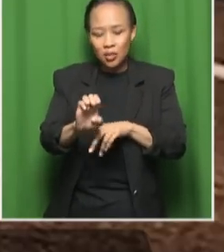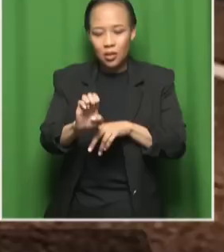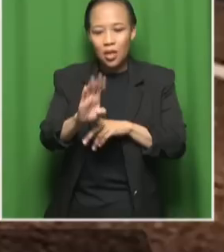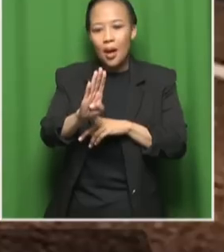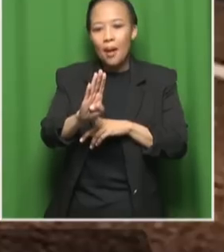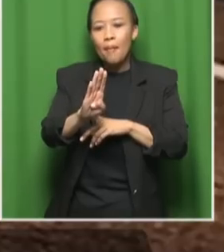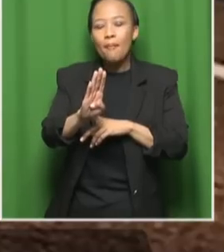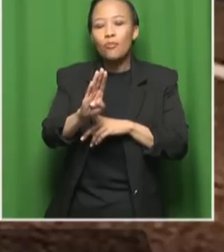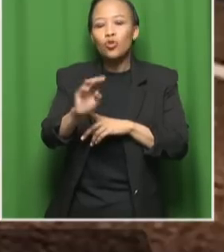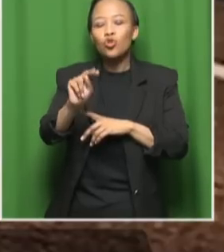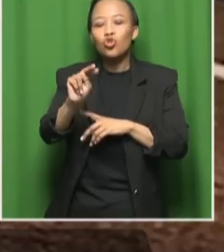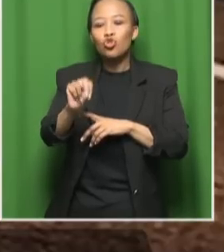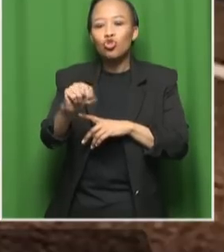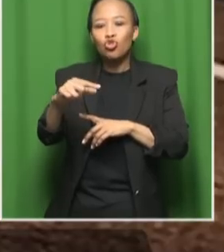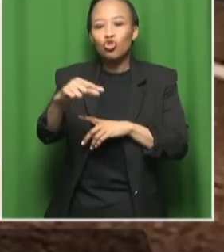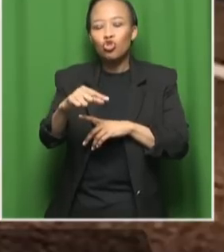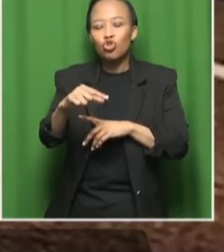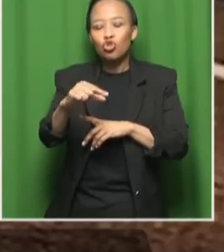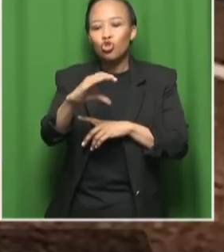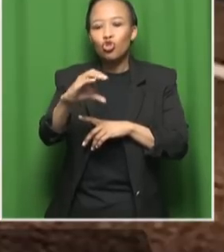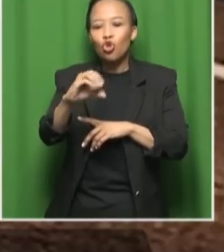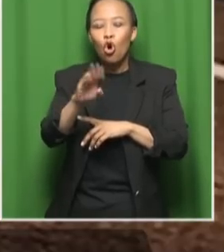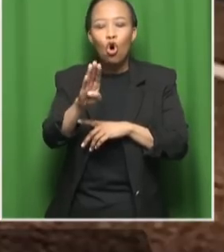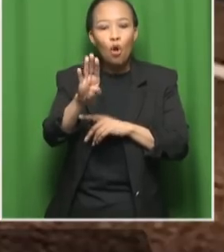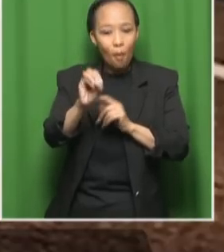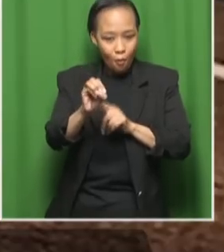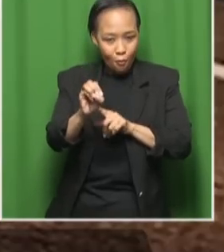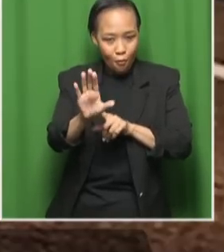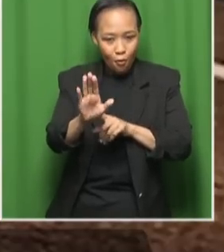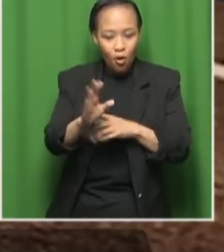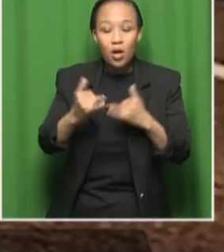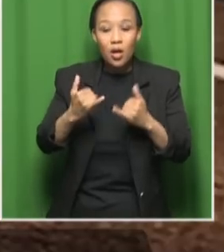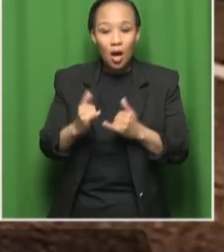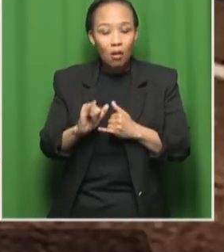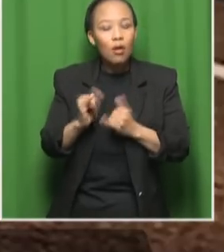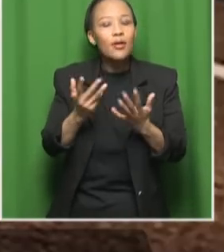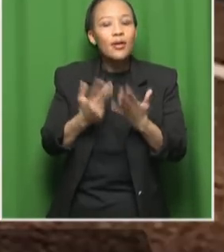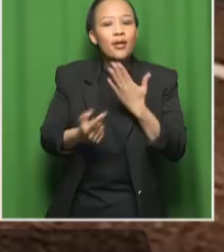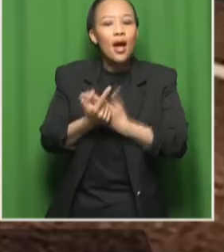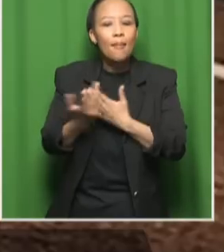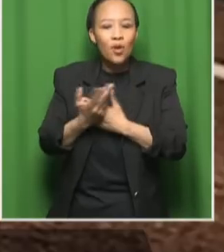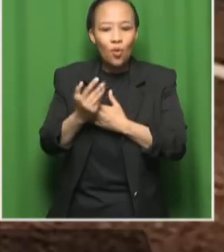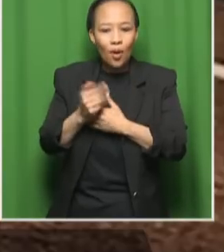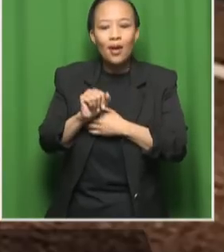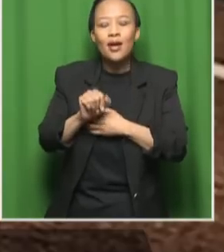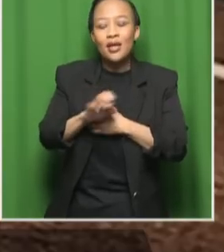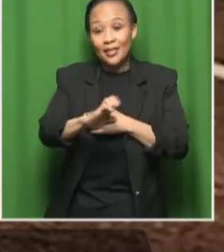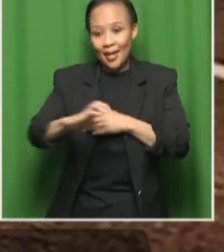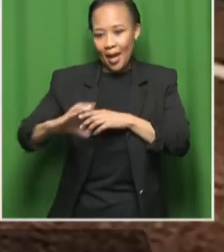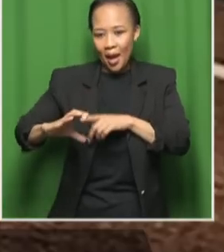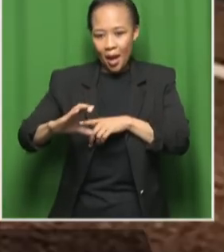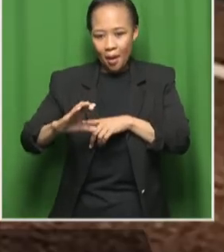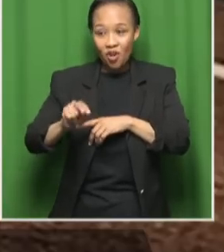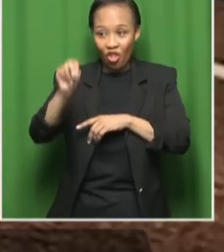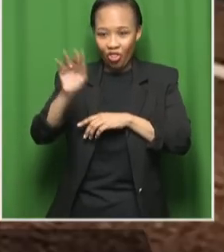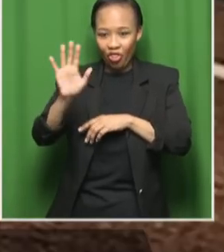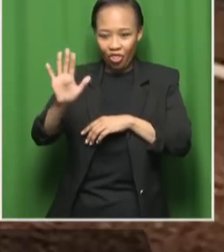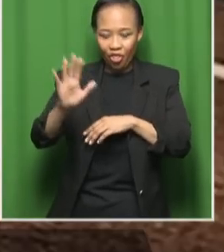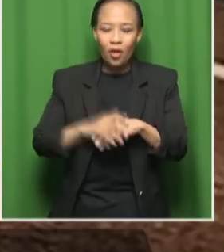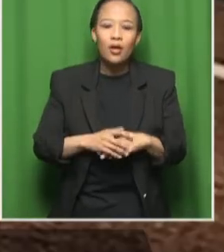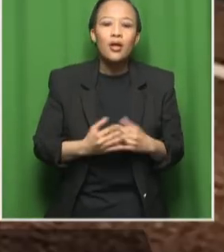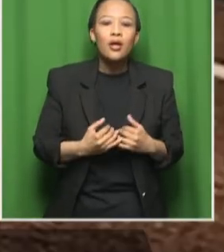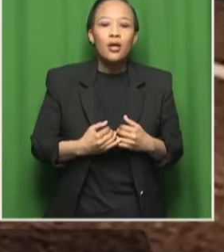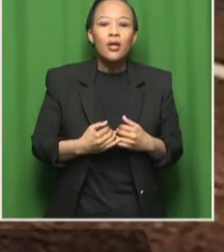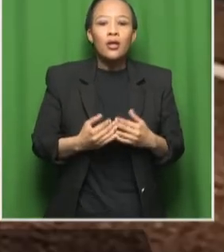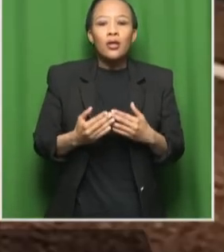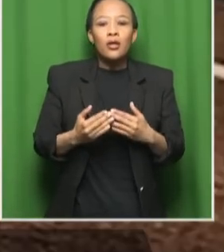Gobo, and sort of the surrounding parts, that higher ground in the northern area of the Eastern Cape, really getting some snow. Looks quite heavy, doesn't it?